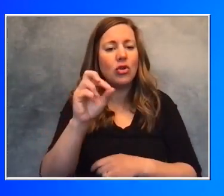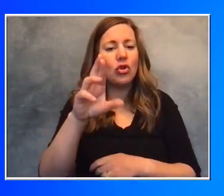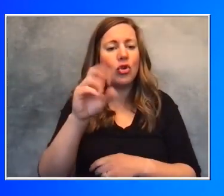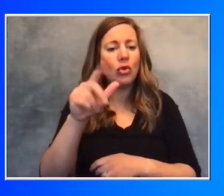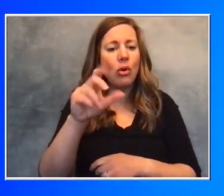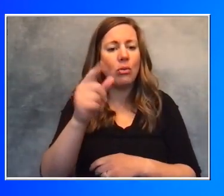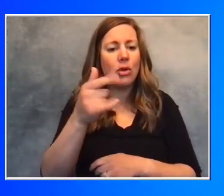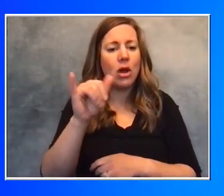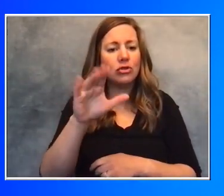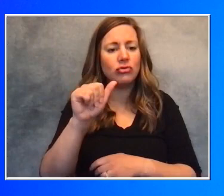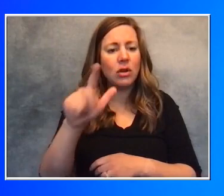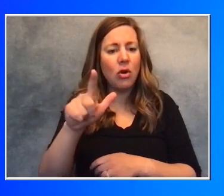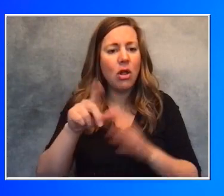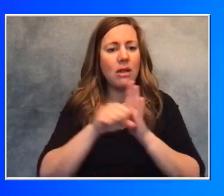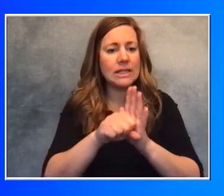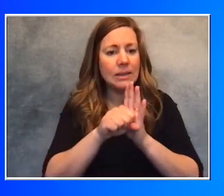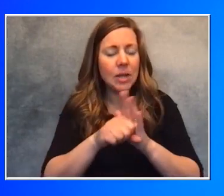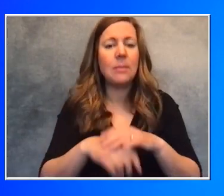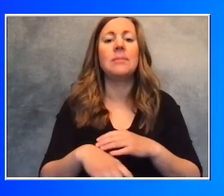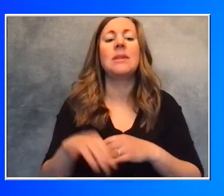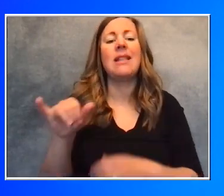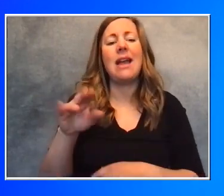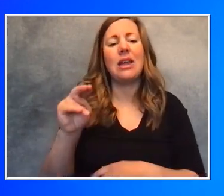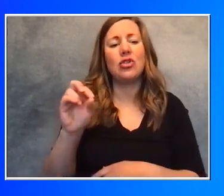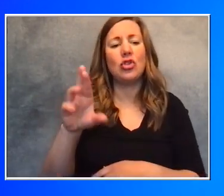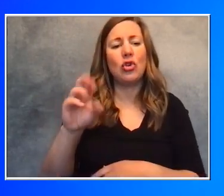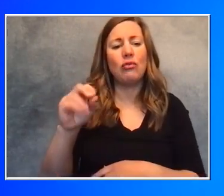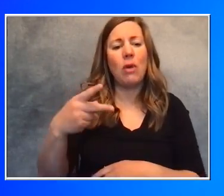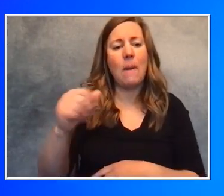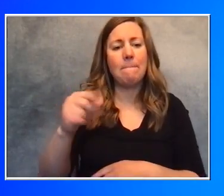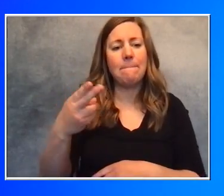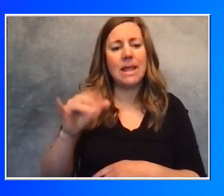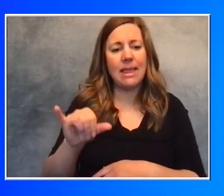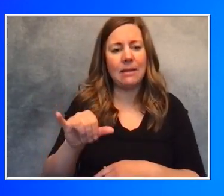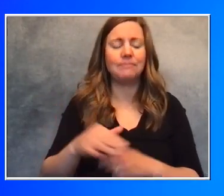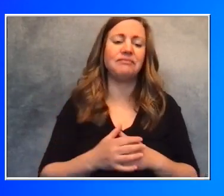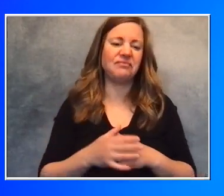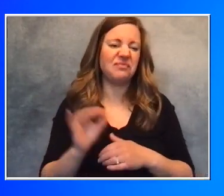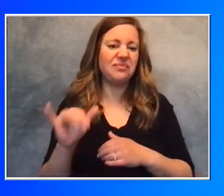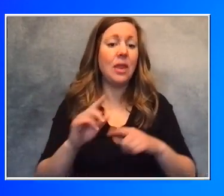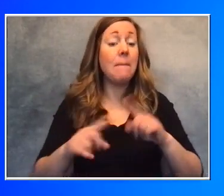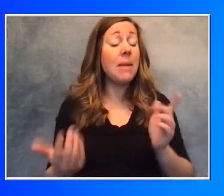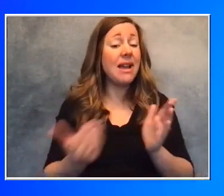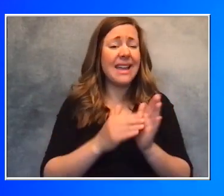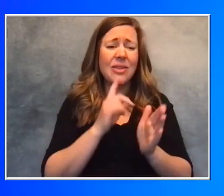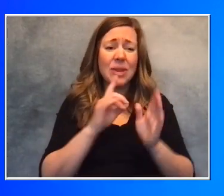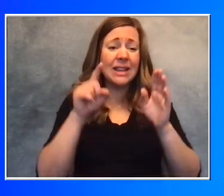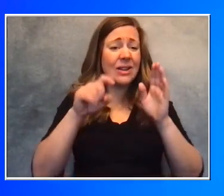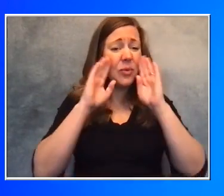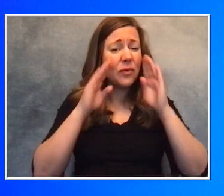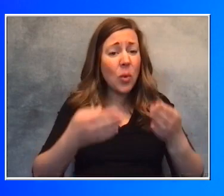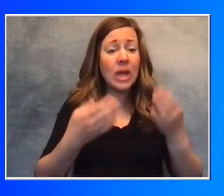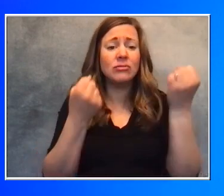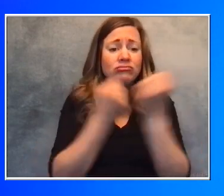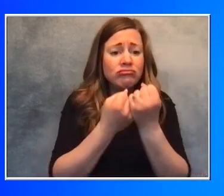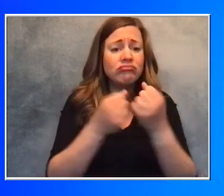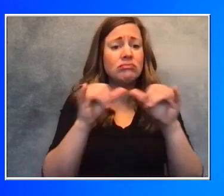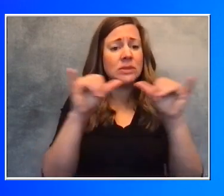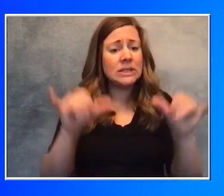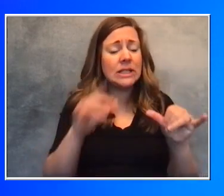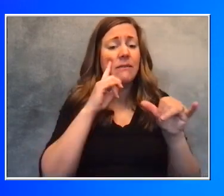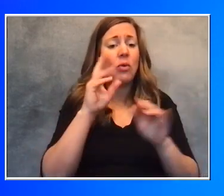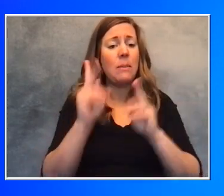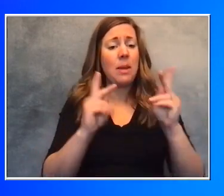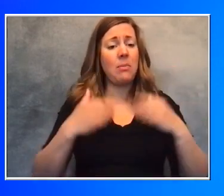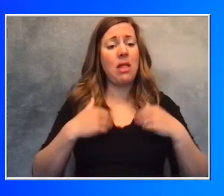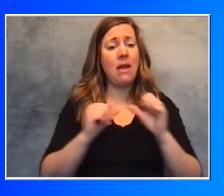so certain neuropathies. But again, we need to work on the systems and supports for patients with long COVID. ARC, one